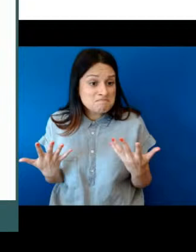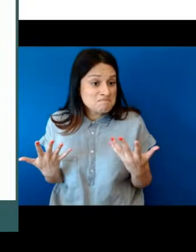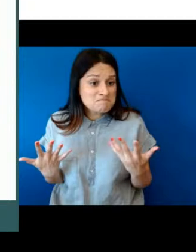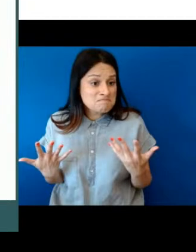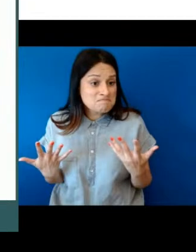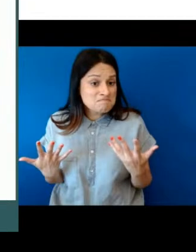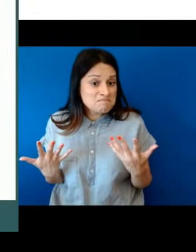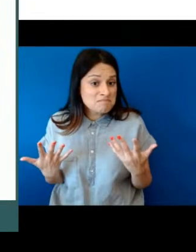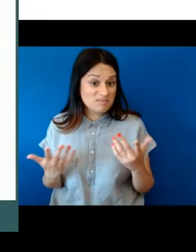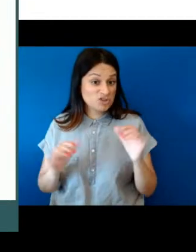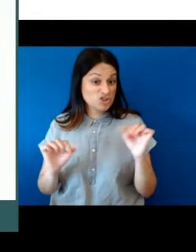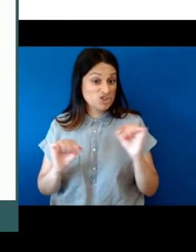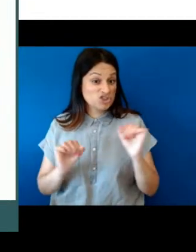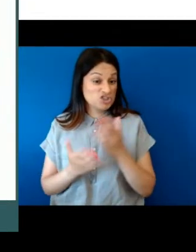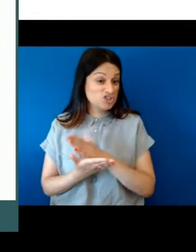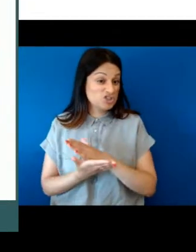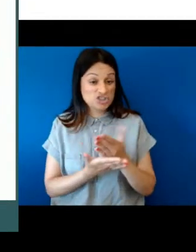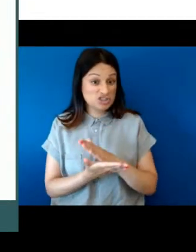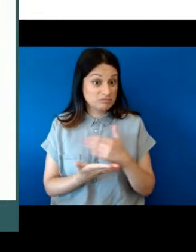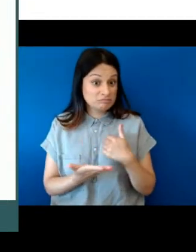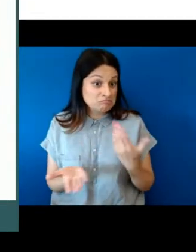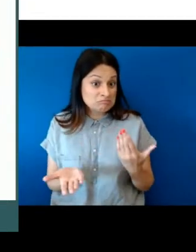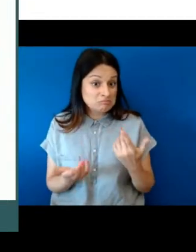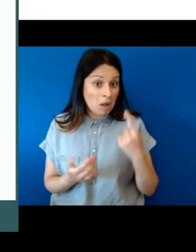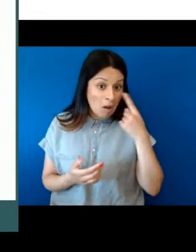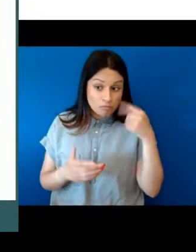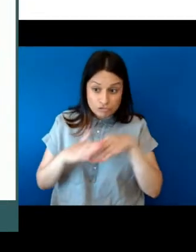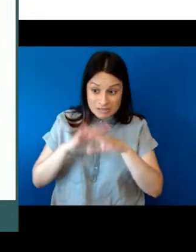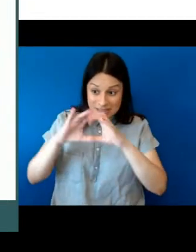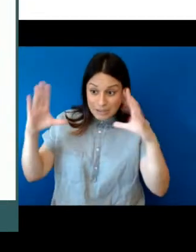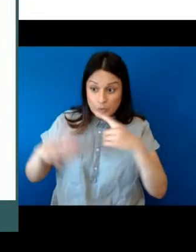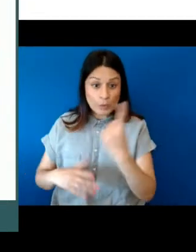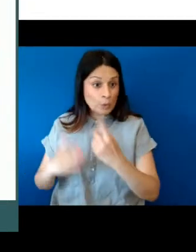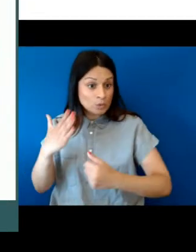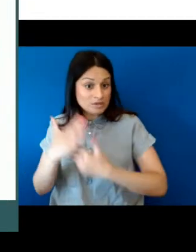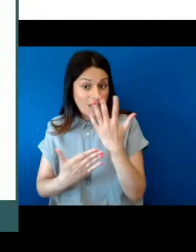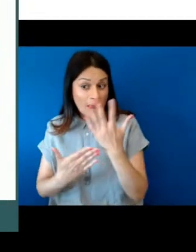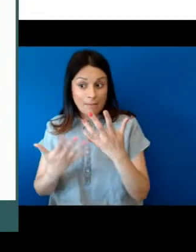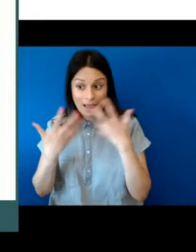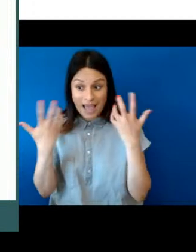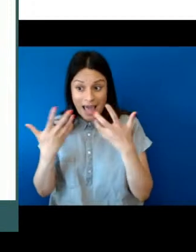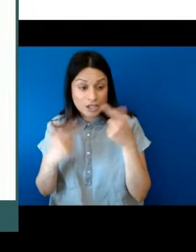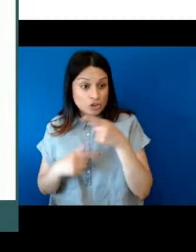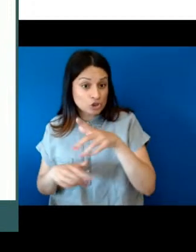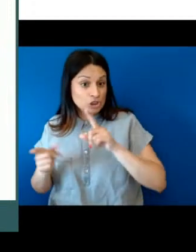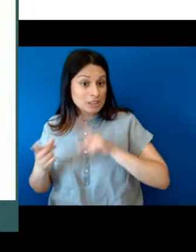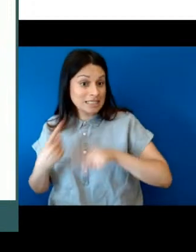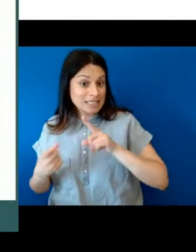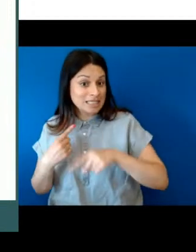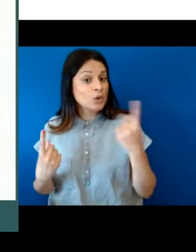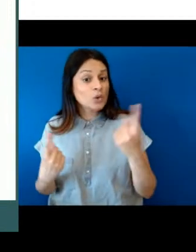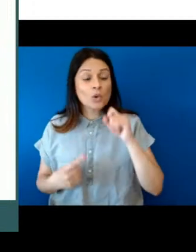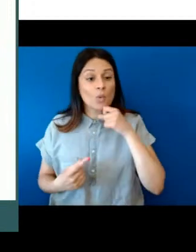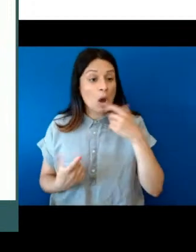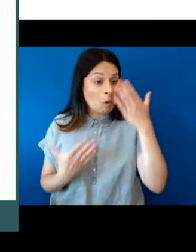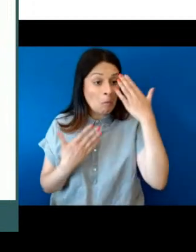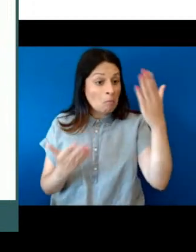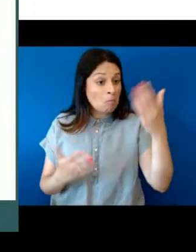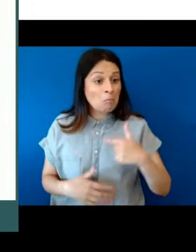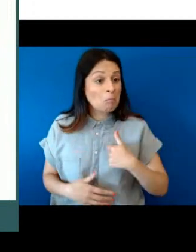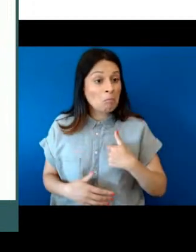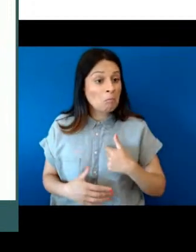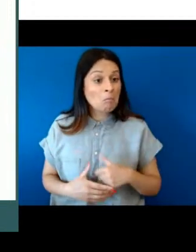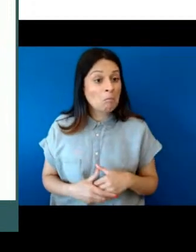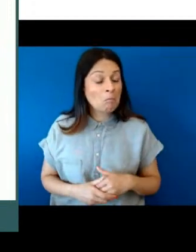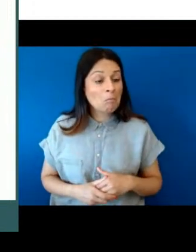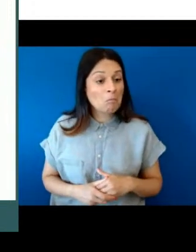and we cannot predict who will develop cat allergy and who won't. That's something that we can't